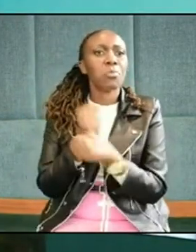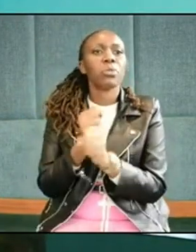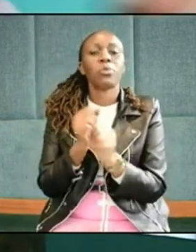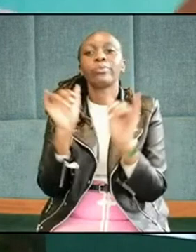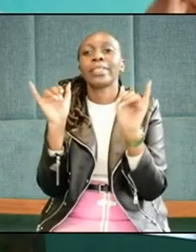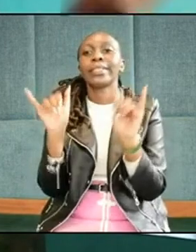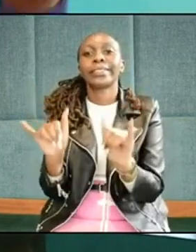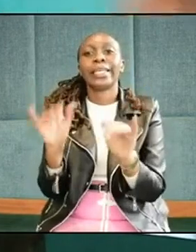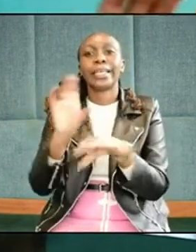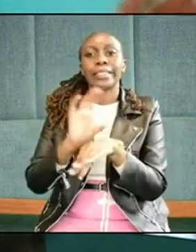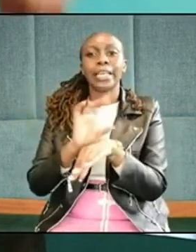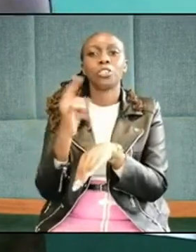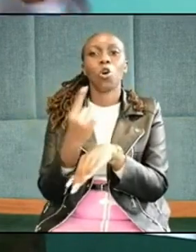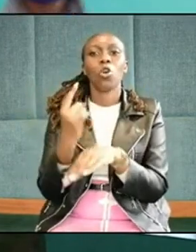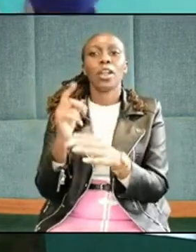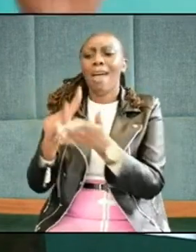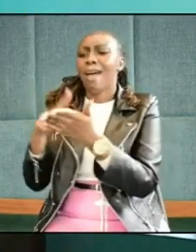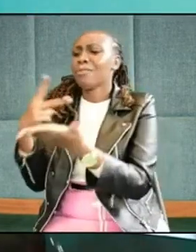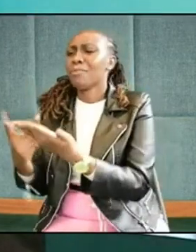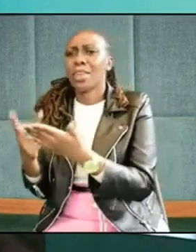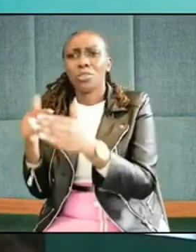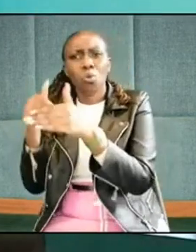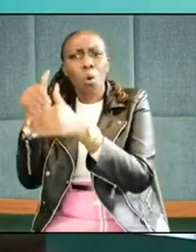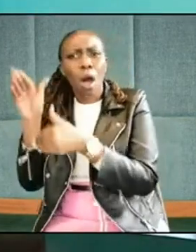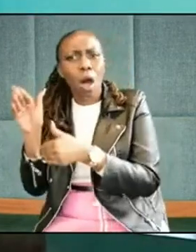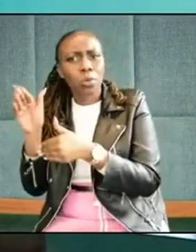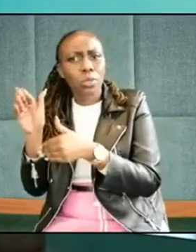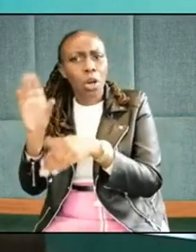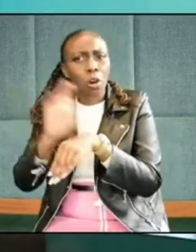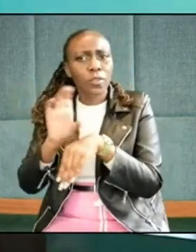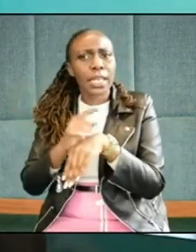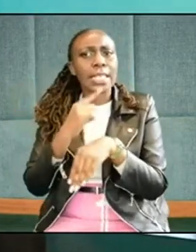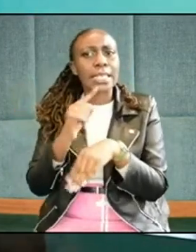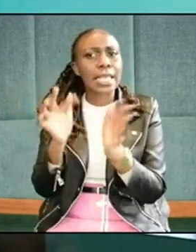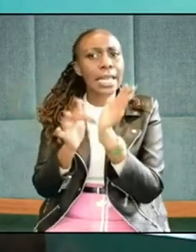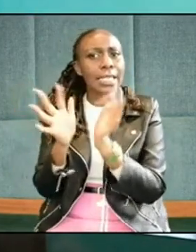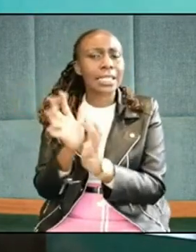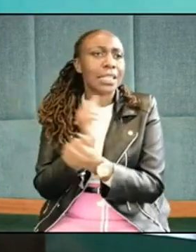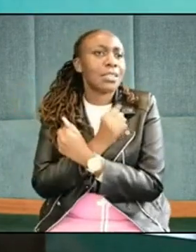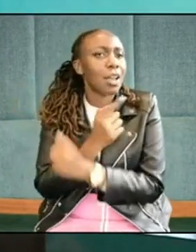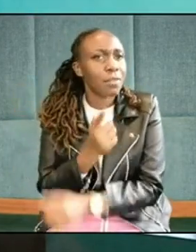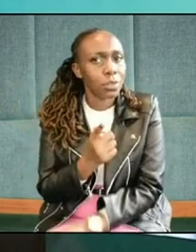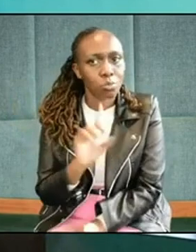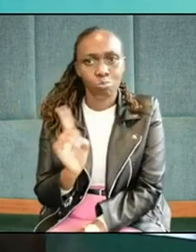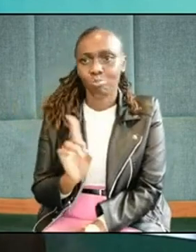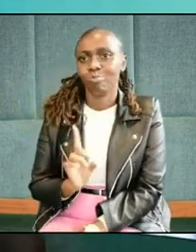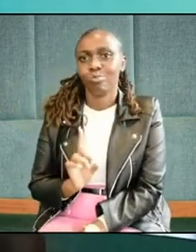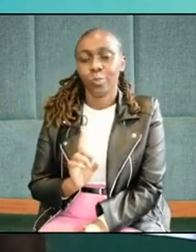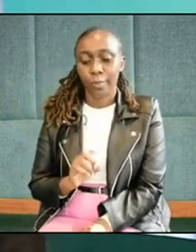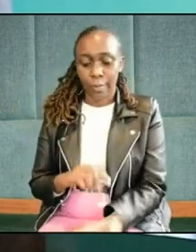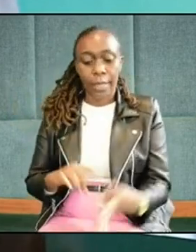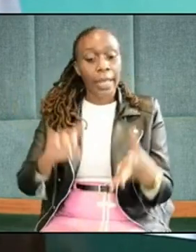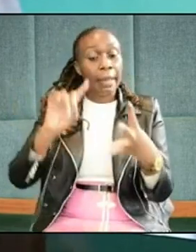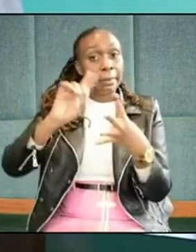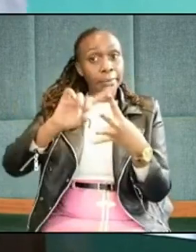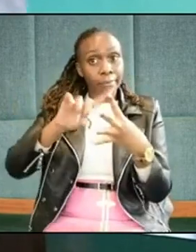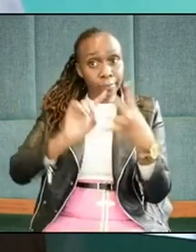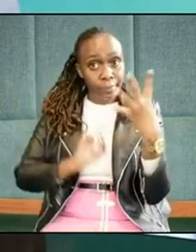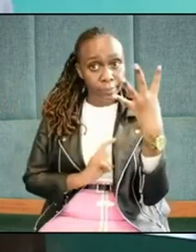here and never fail to go and tell somebody, Jesus loves you. And number